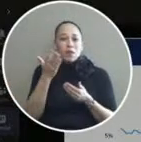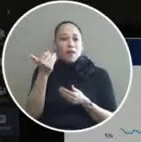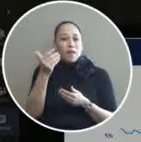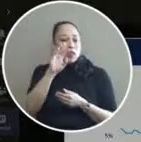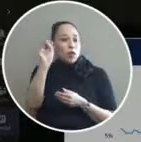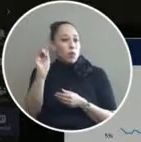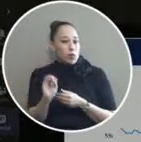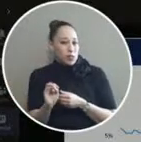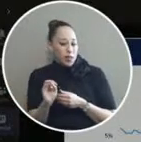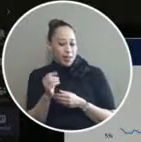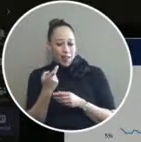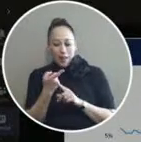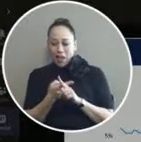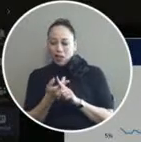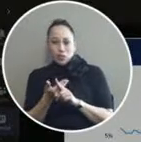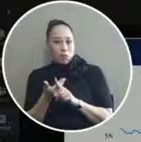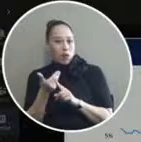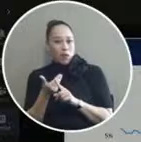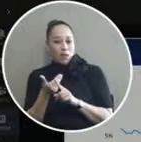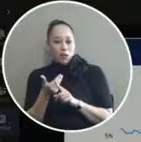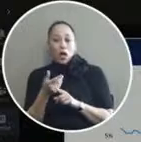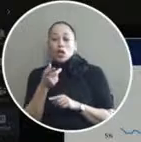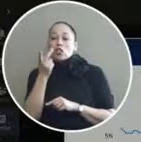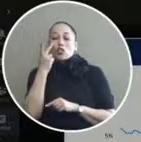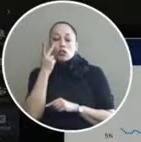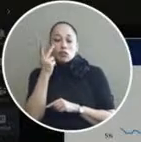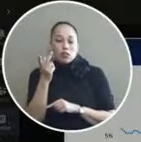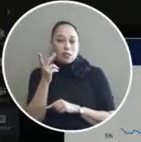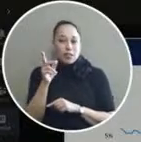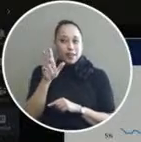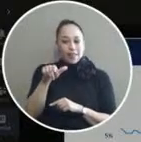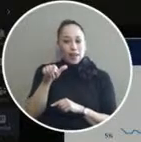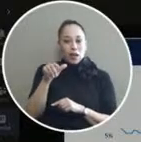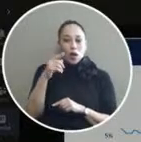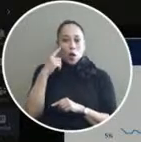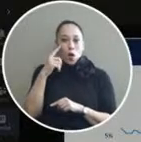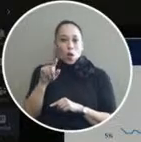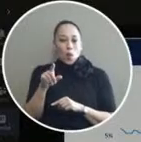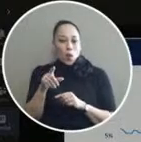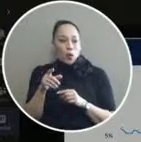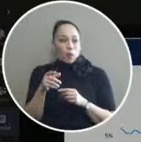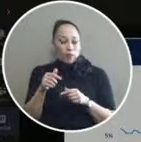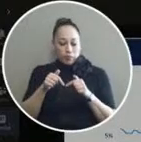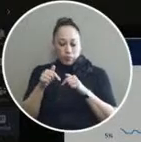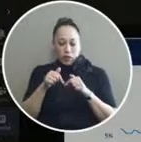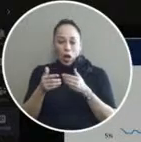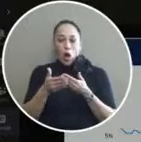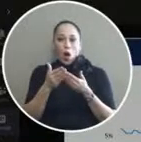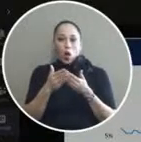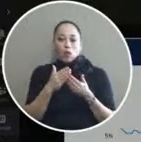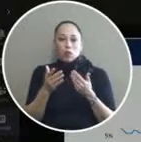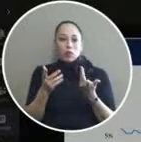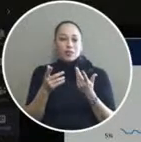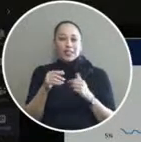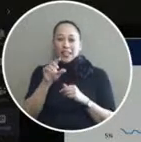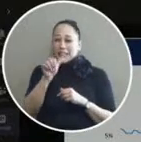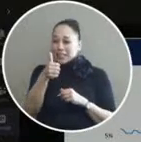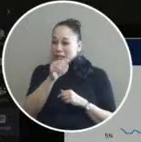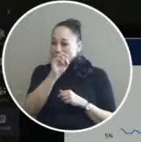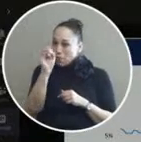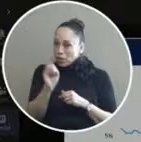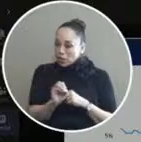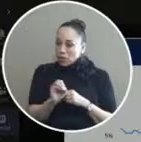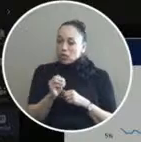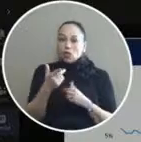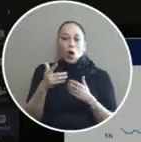15% this last month. You see the data from the Great Recession, almost shy of just 10%.